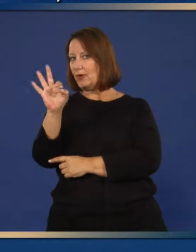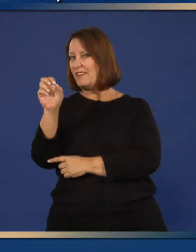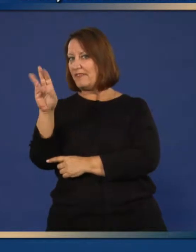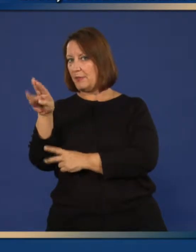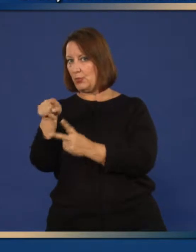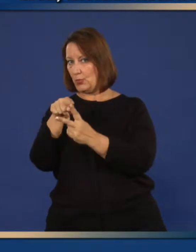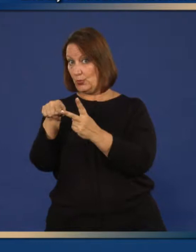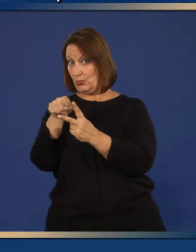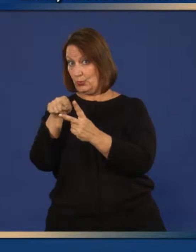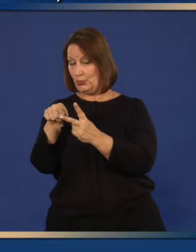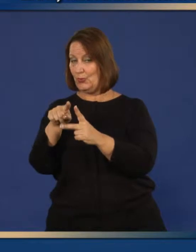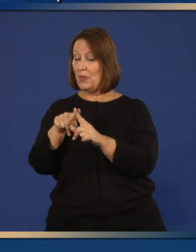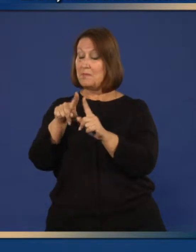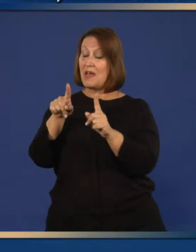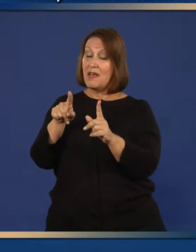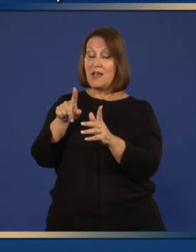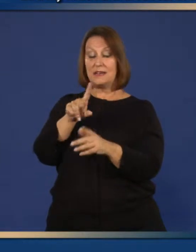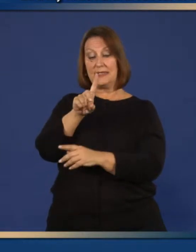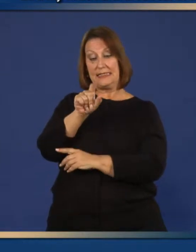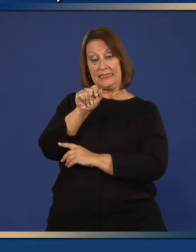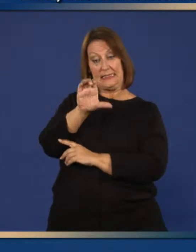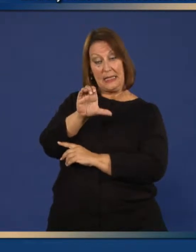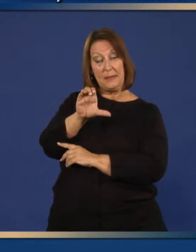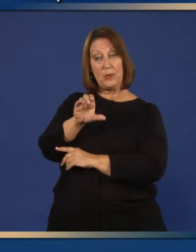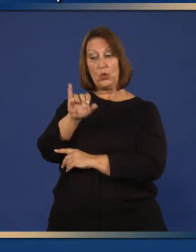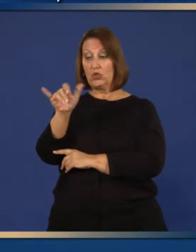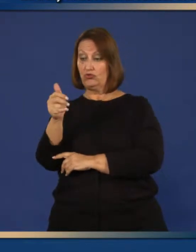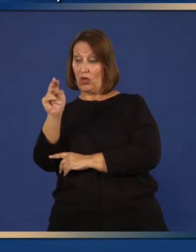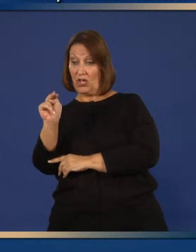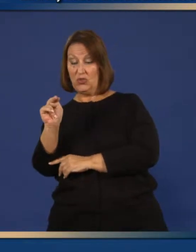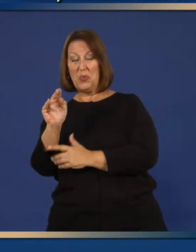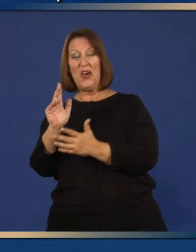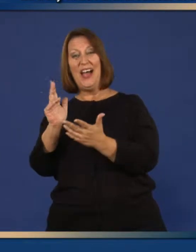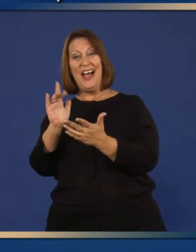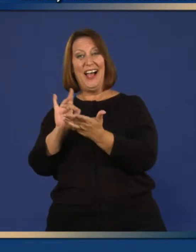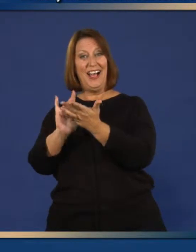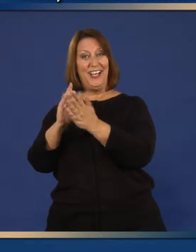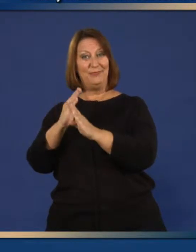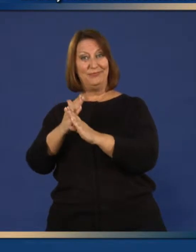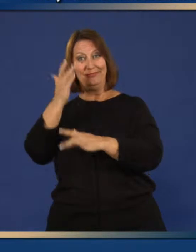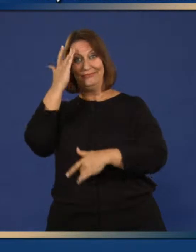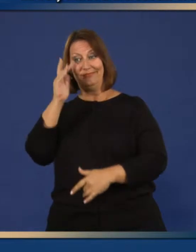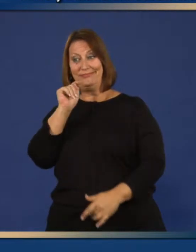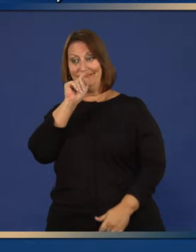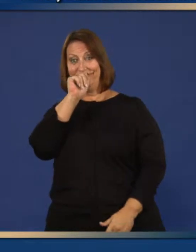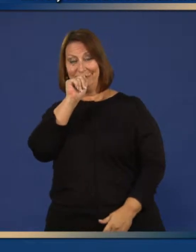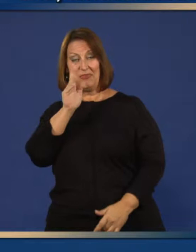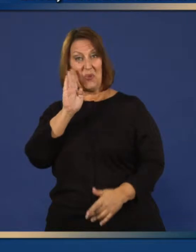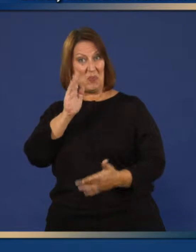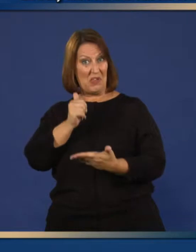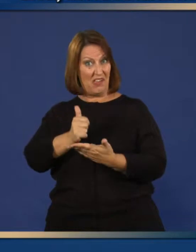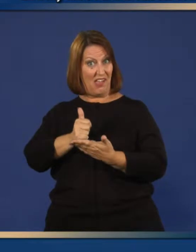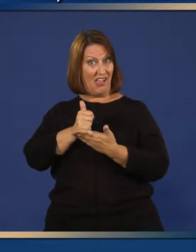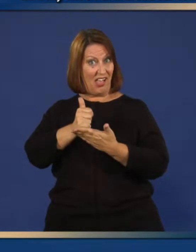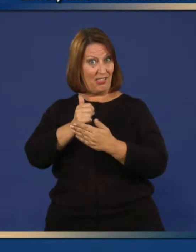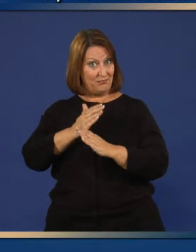Getting vaccinated in December or even later will still be beneficial in most years.